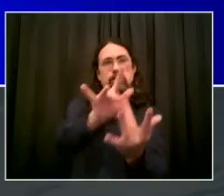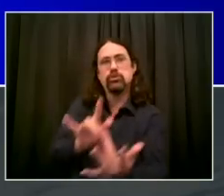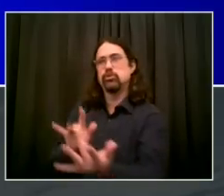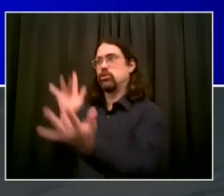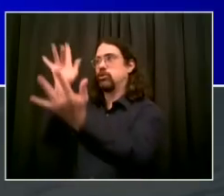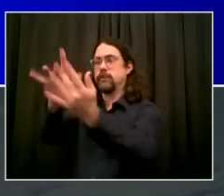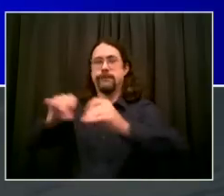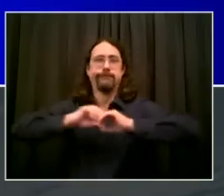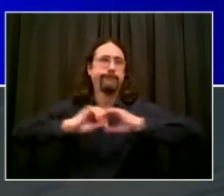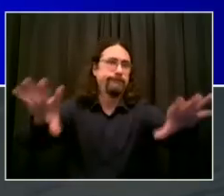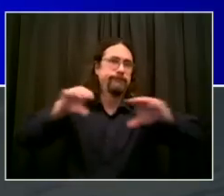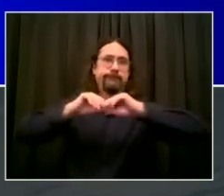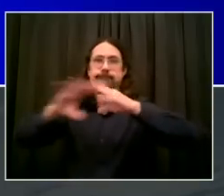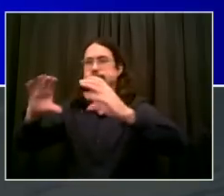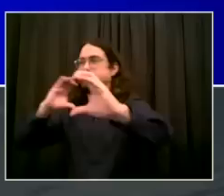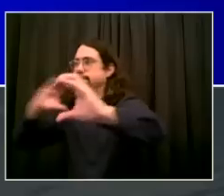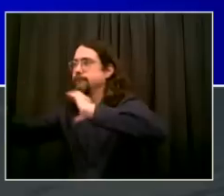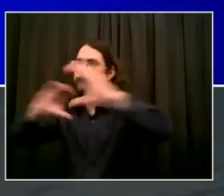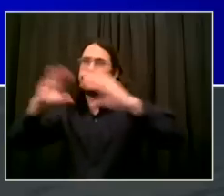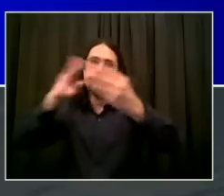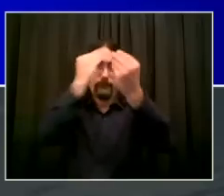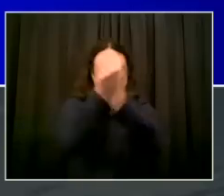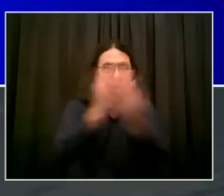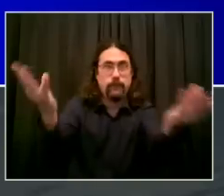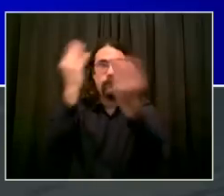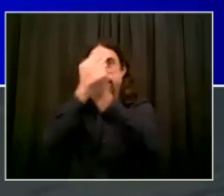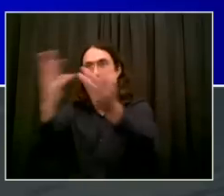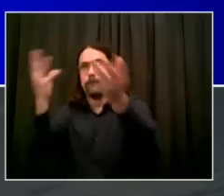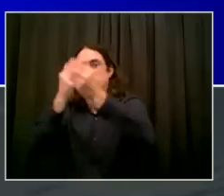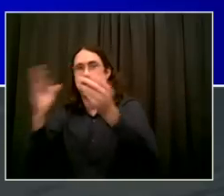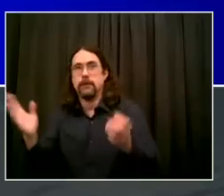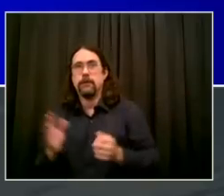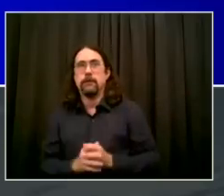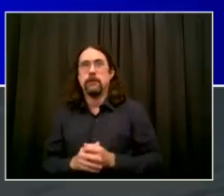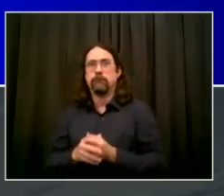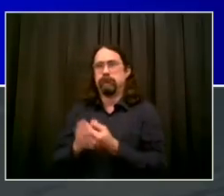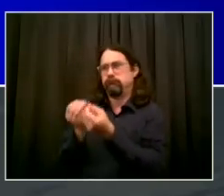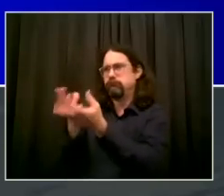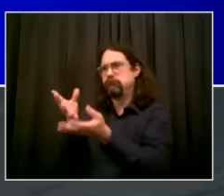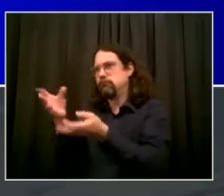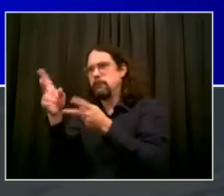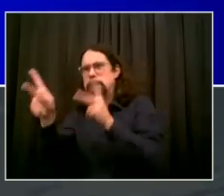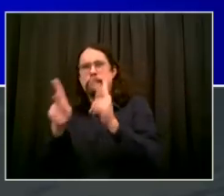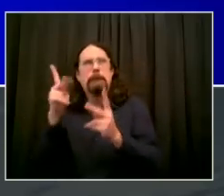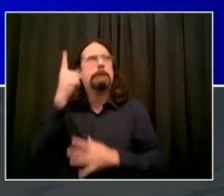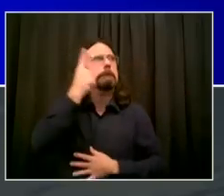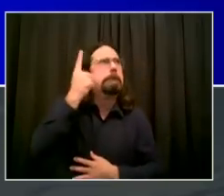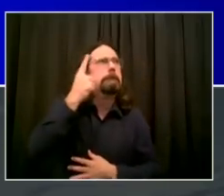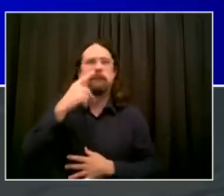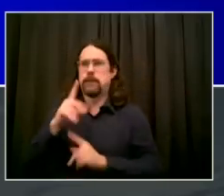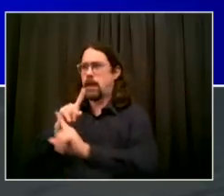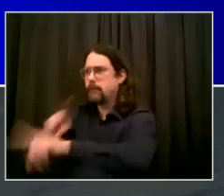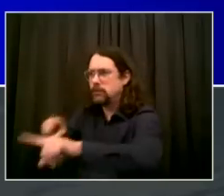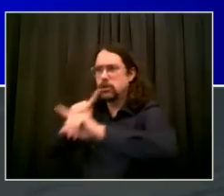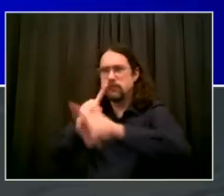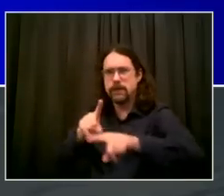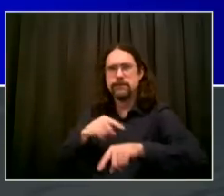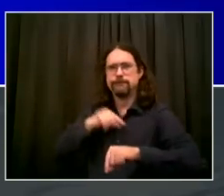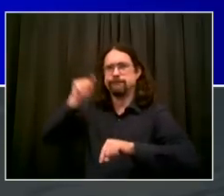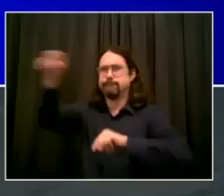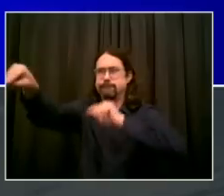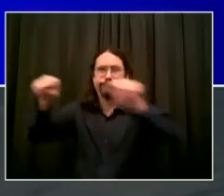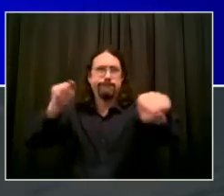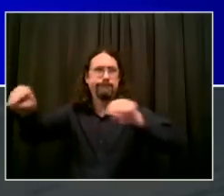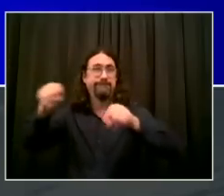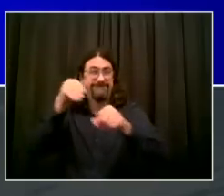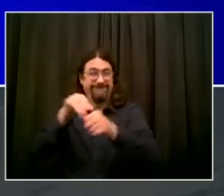going to have, that we get out there and force to help people know what's going on, answer questions, resolve challenges. Look, the